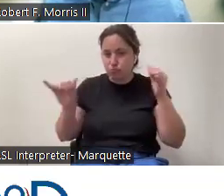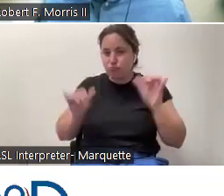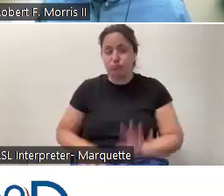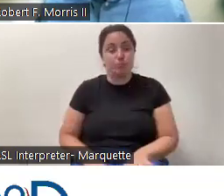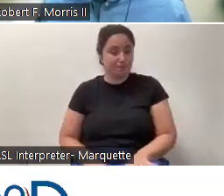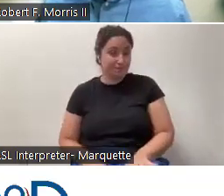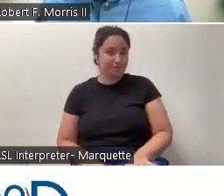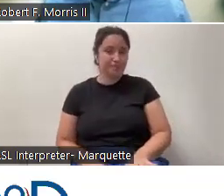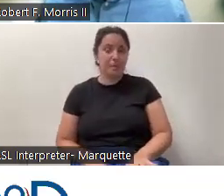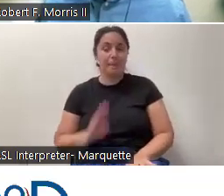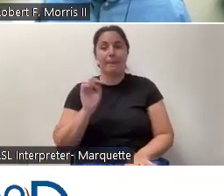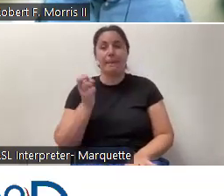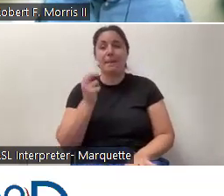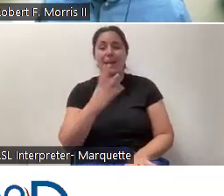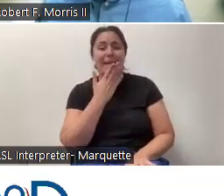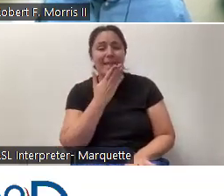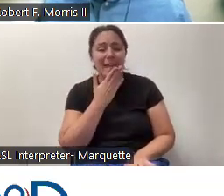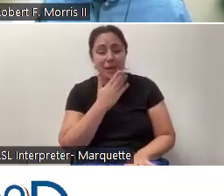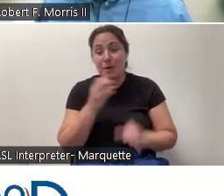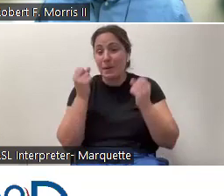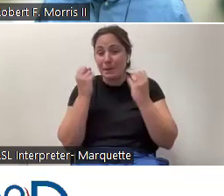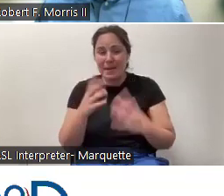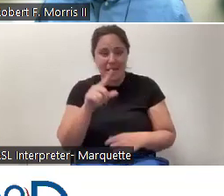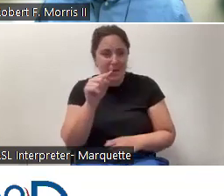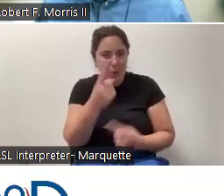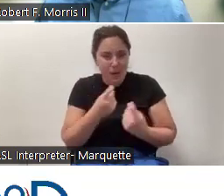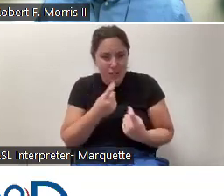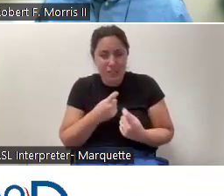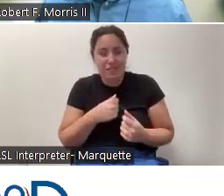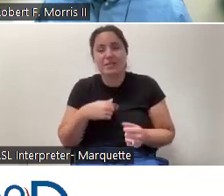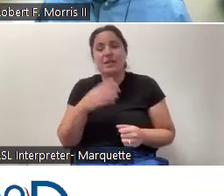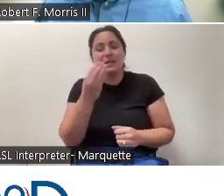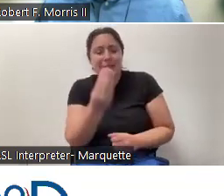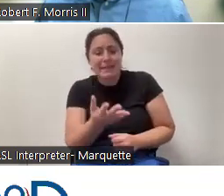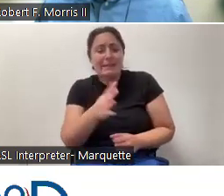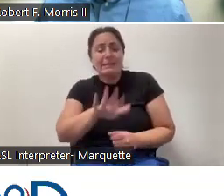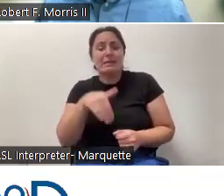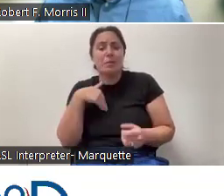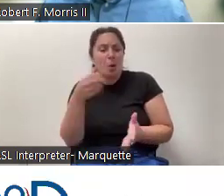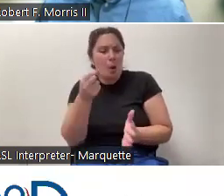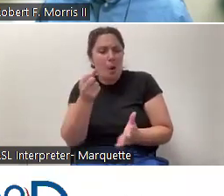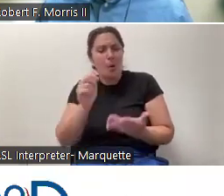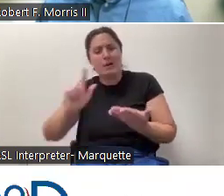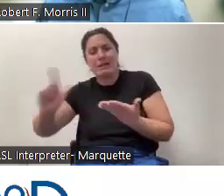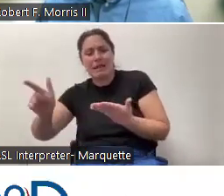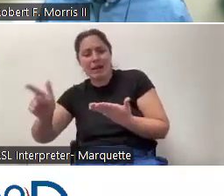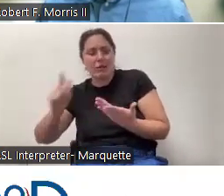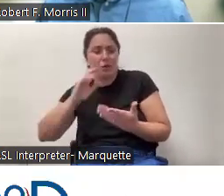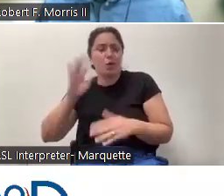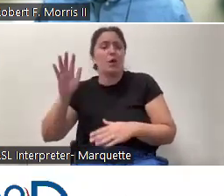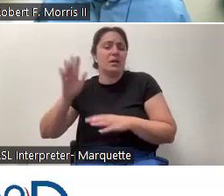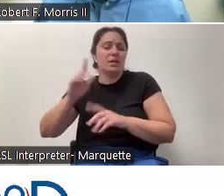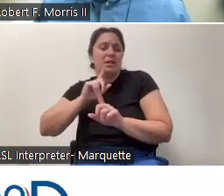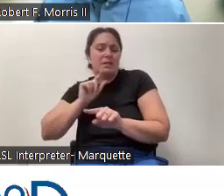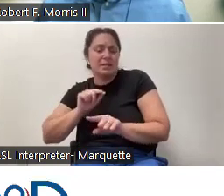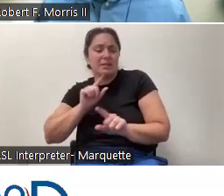Thanks so much, Blake. And we have been getting a ton of questions in the chat. We do have Q&A set aside for later, but I did want to call out a couple of things. So